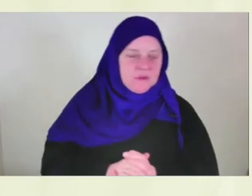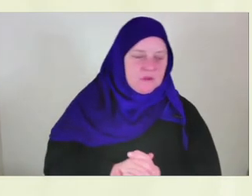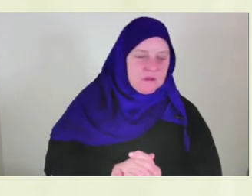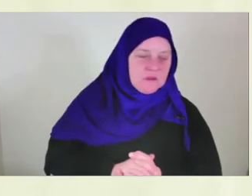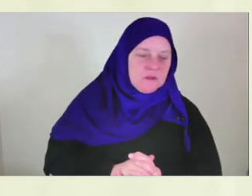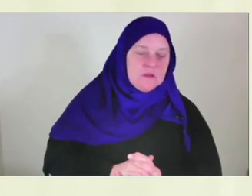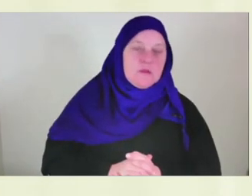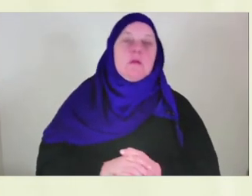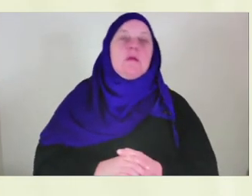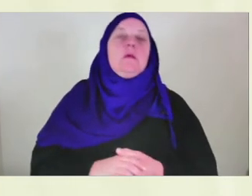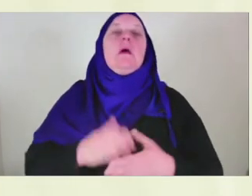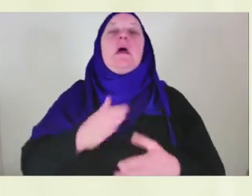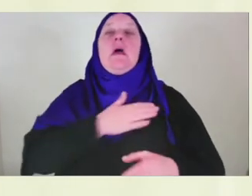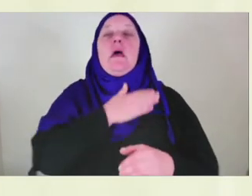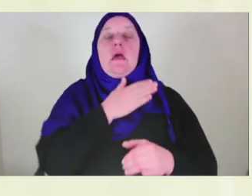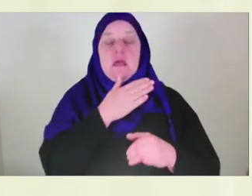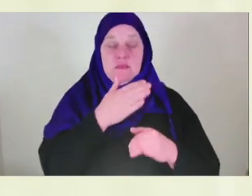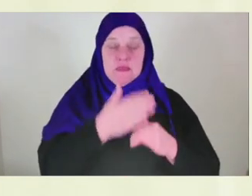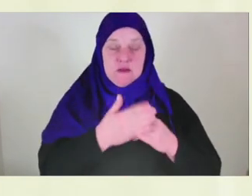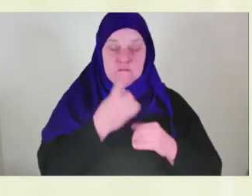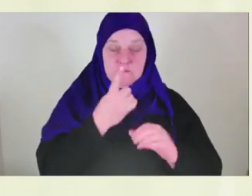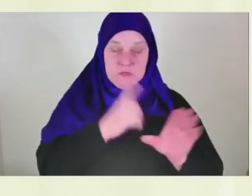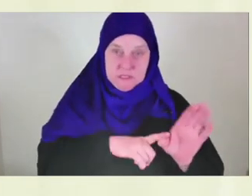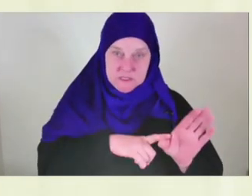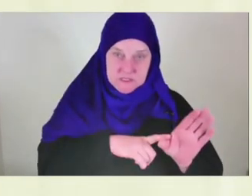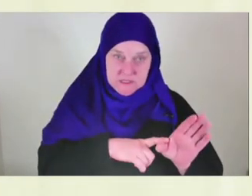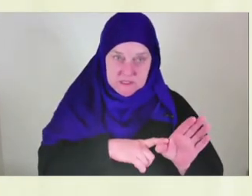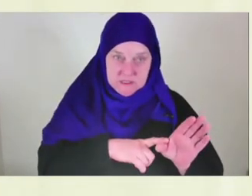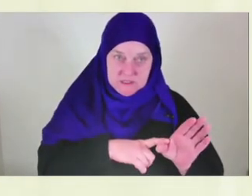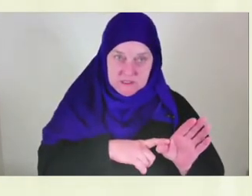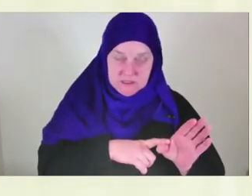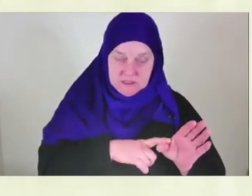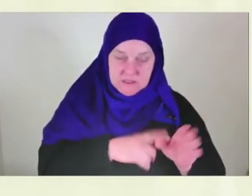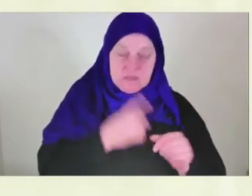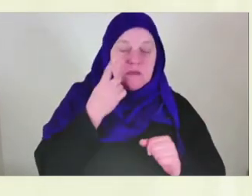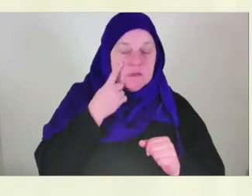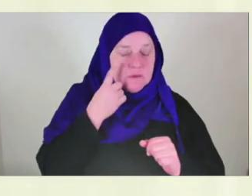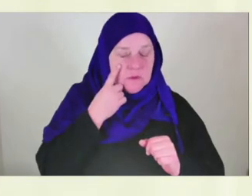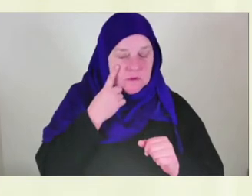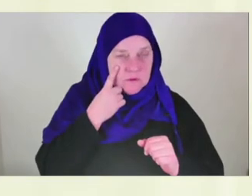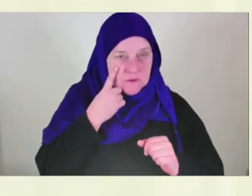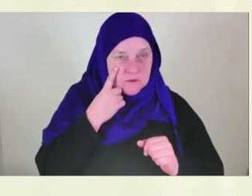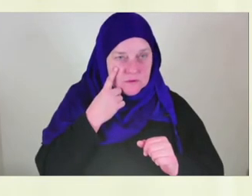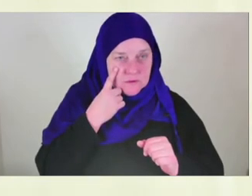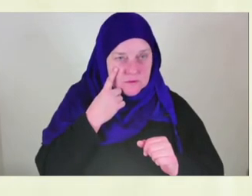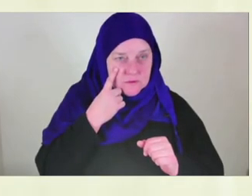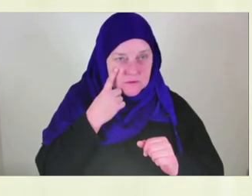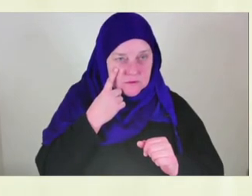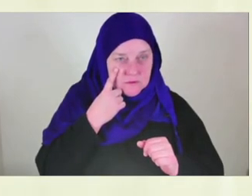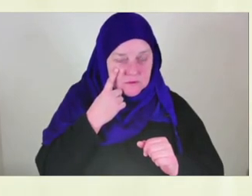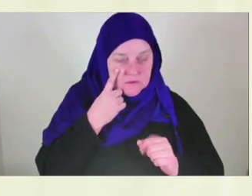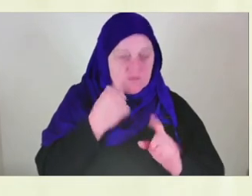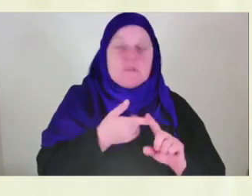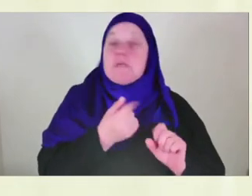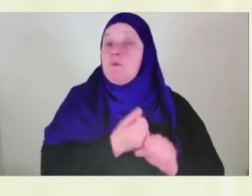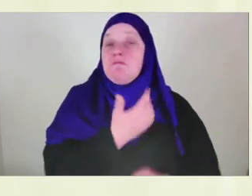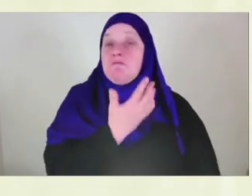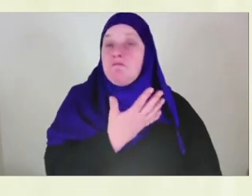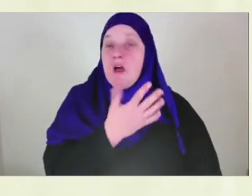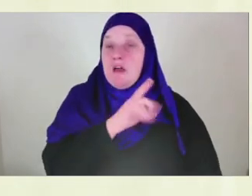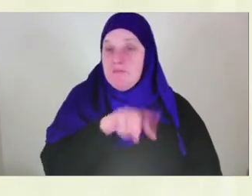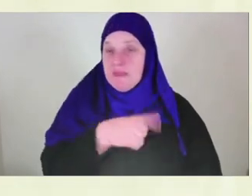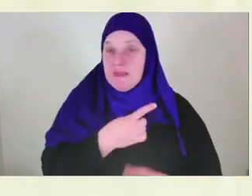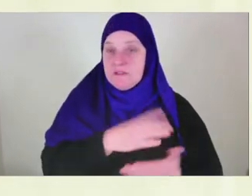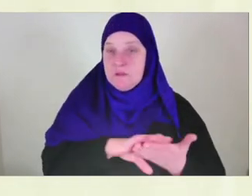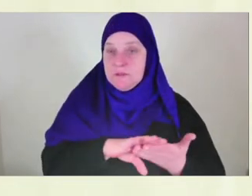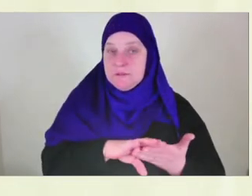end of that year, you look at it, for example, I've got 5,000, he mentioned. Yeah. I pay 1,000